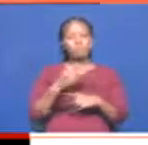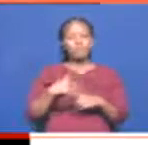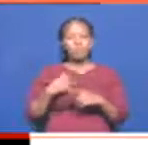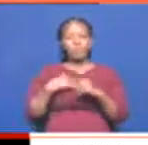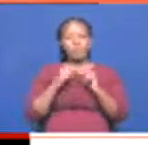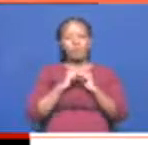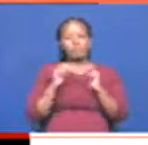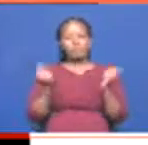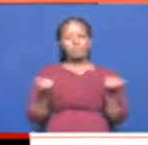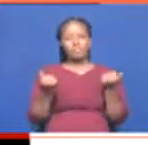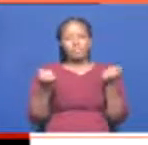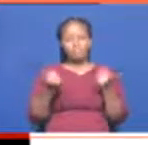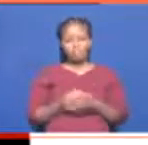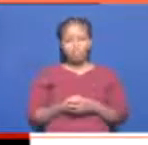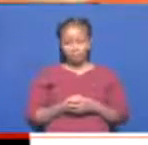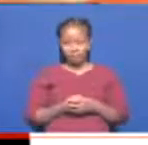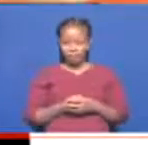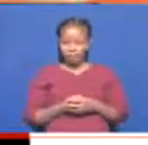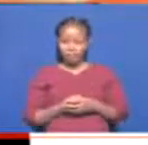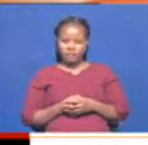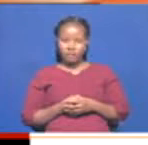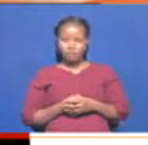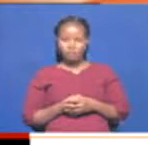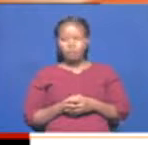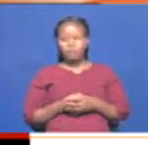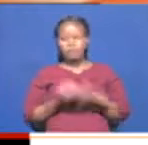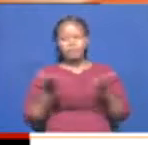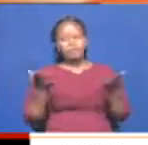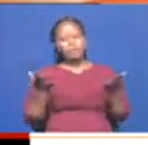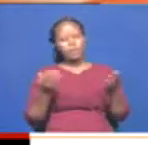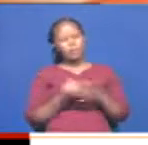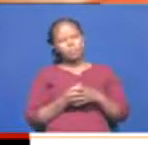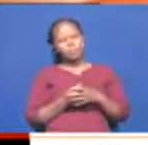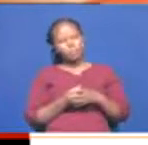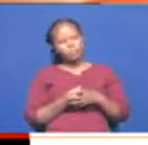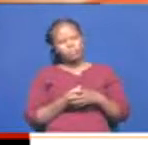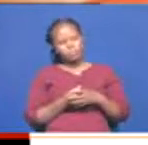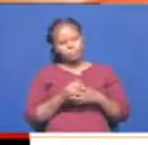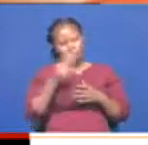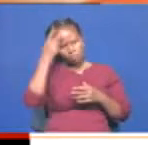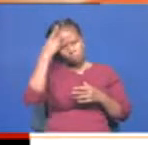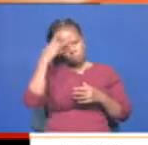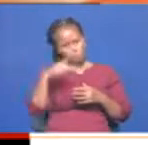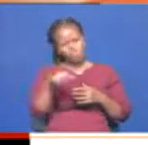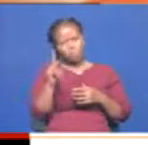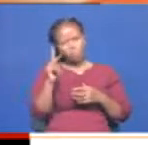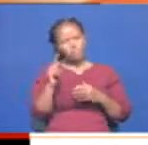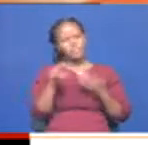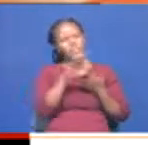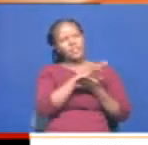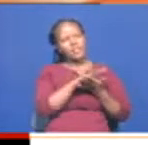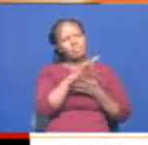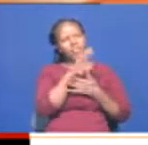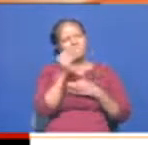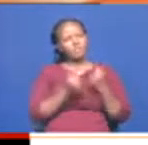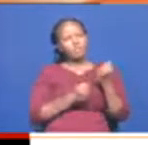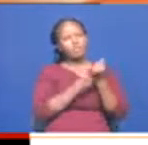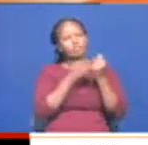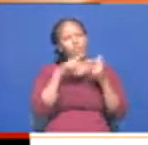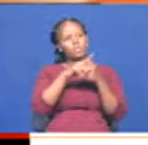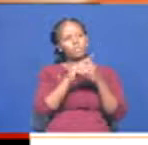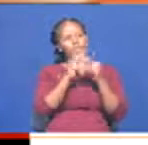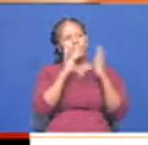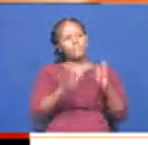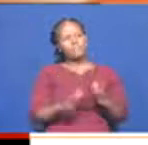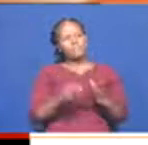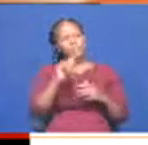them. All right. Perhaps how is the policy environment supporting engineering in Kenya,